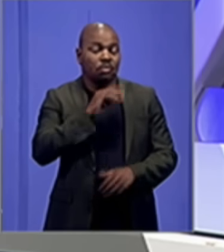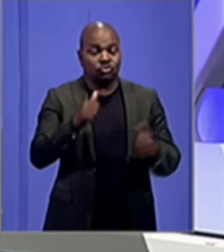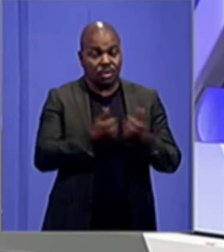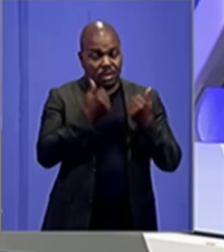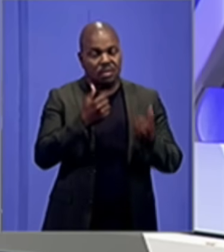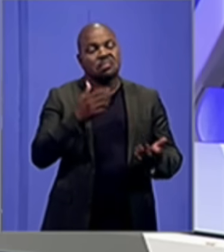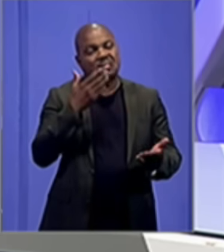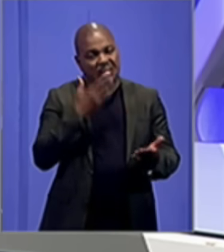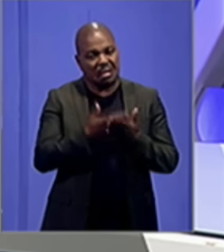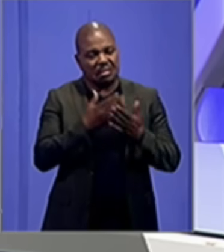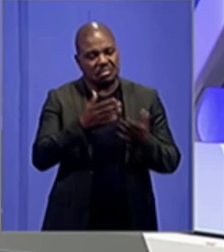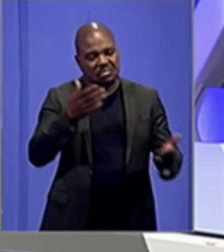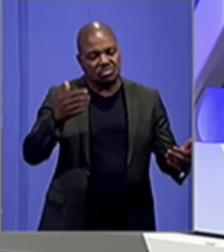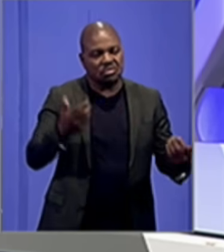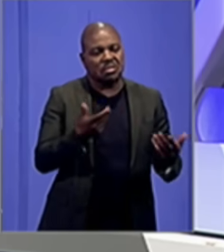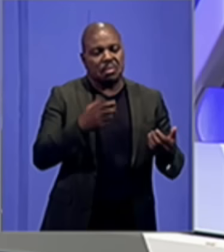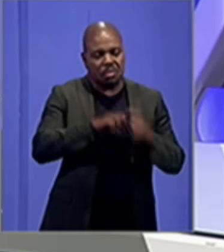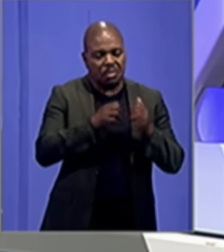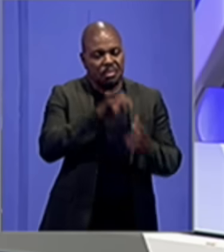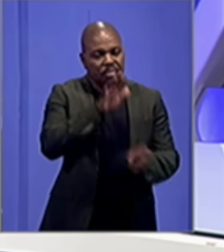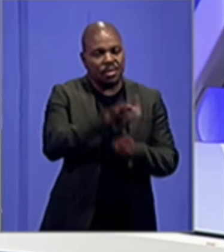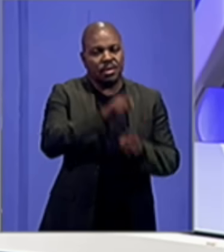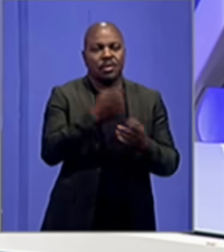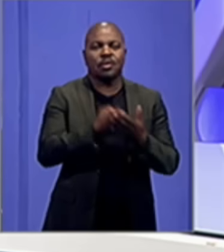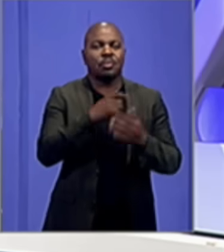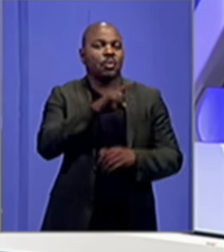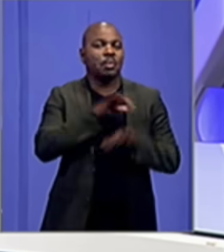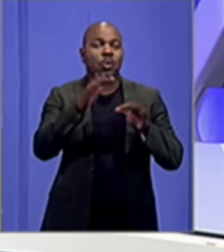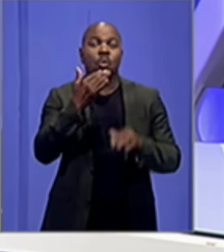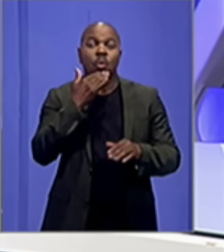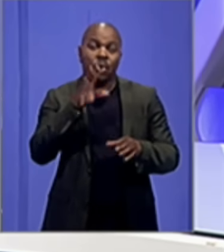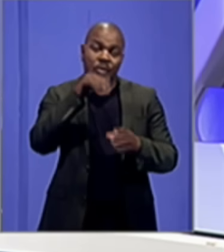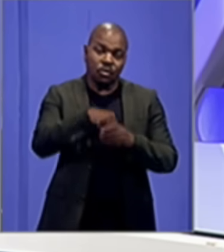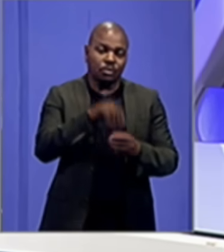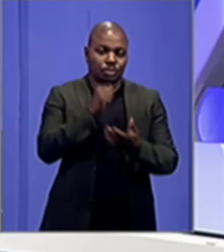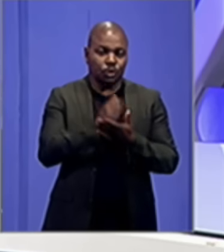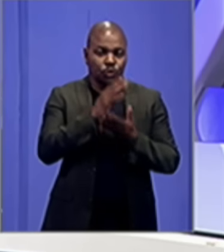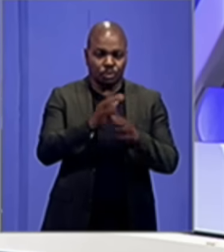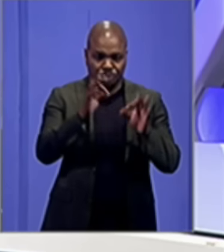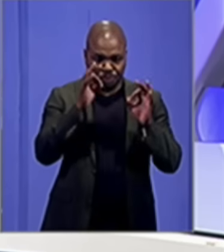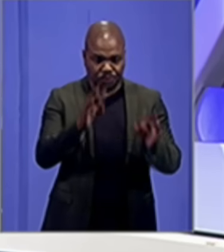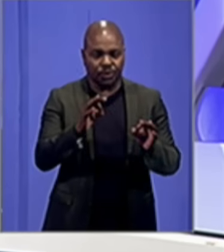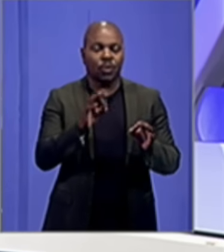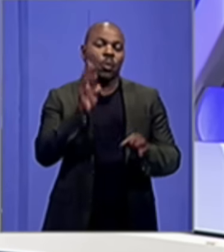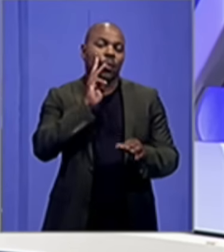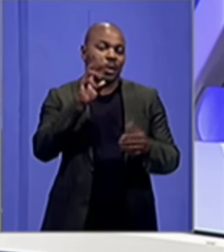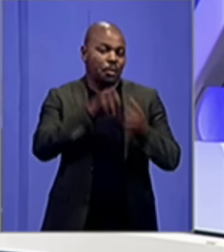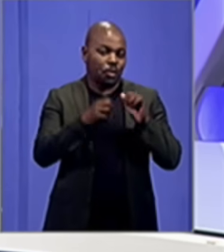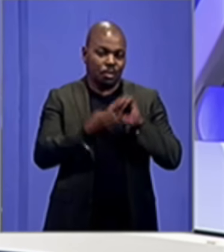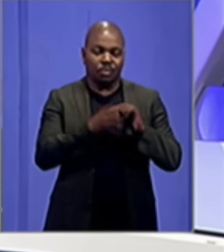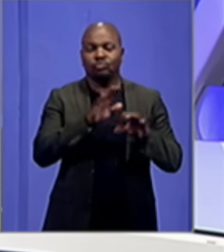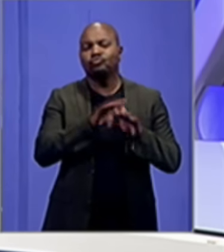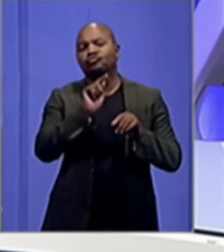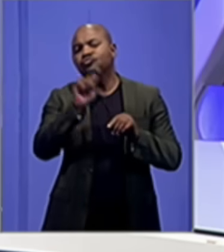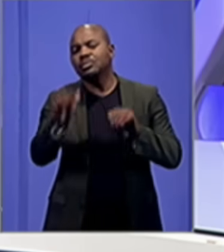di sa rarollwe ka pele ka potlako. O kgothaleditse botlhe ba amegang ho netefatsa hore mathata a metsi ha ame makala